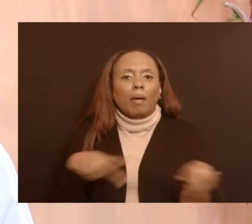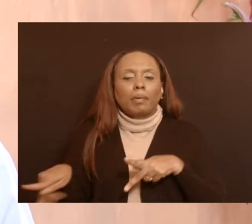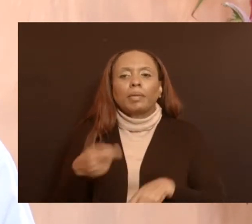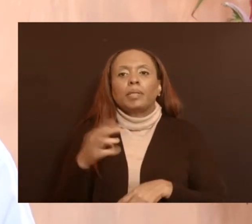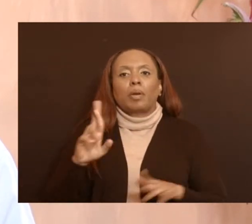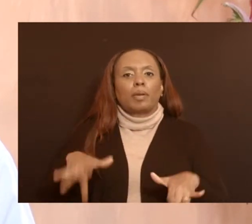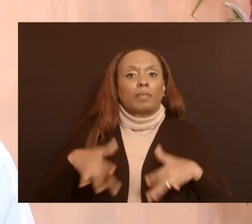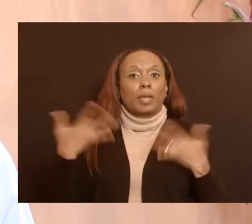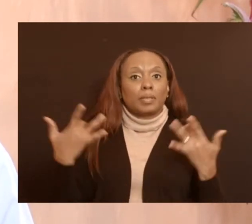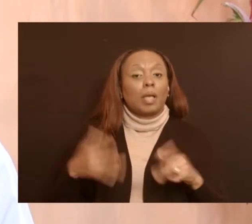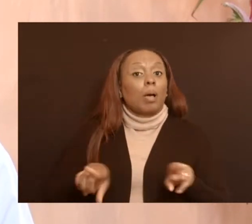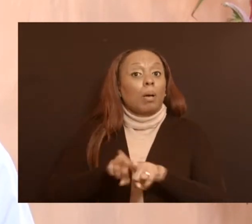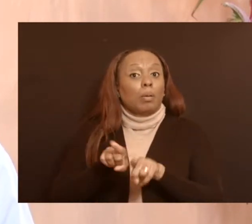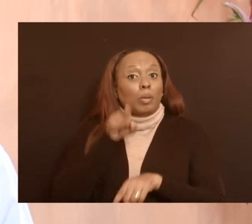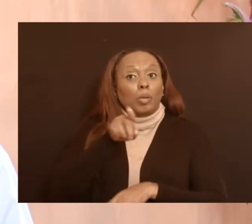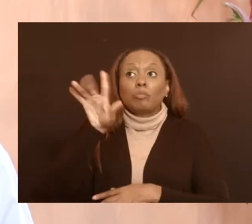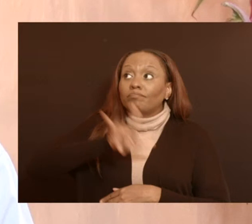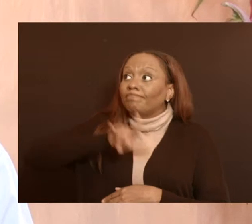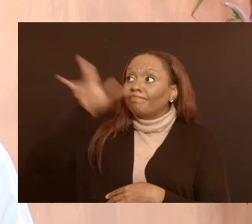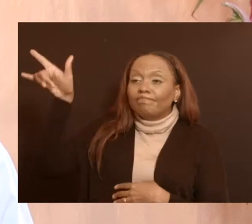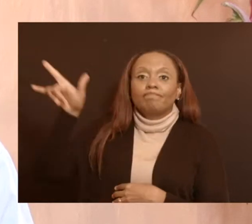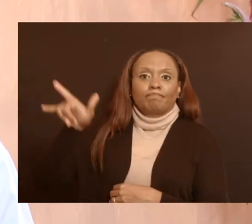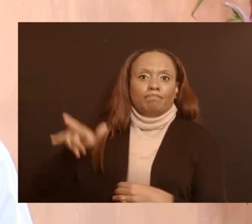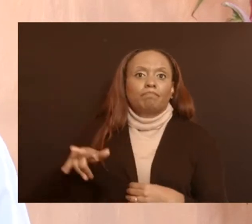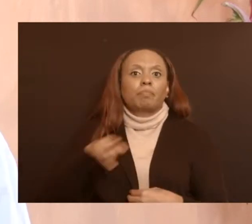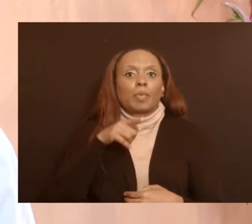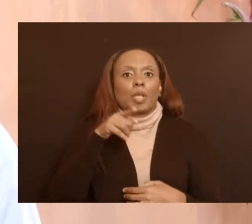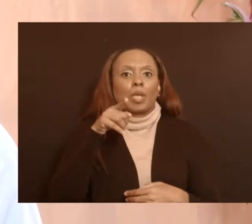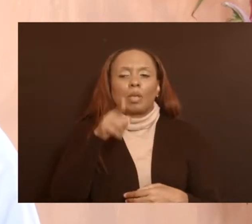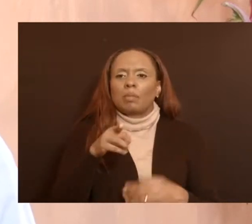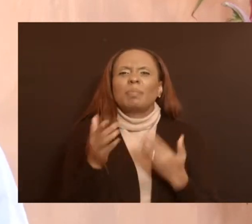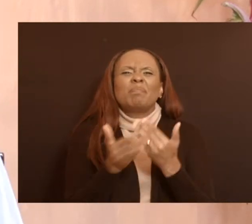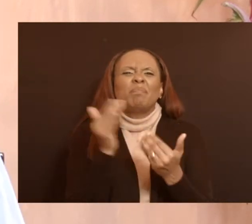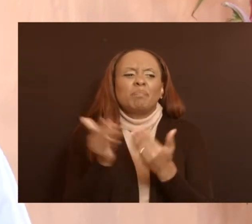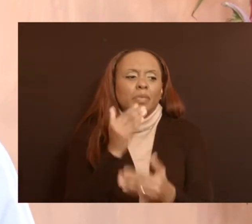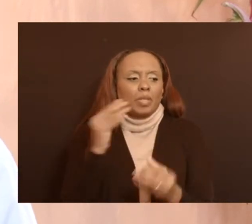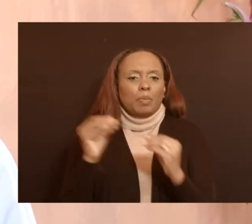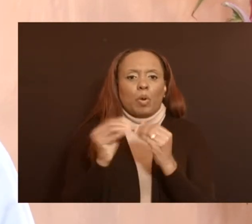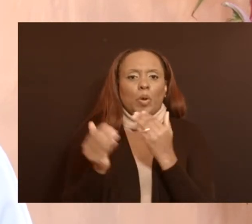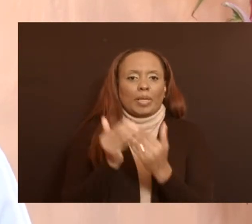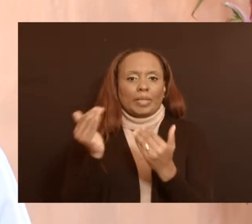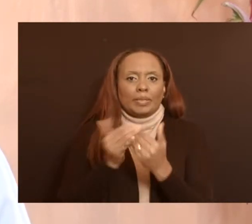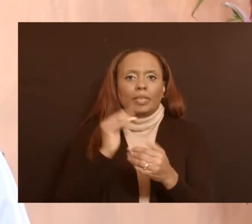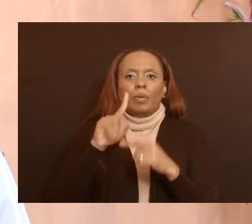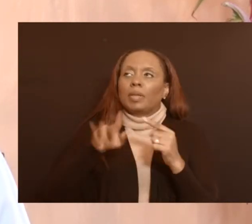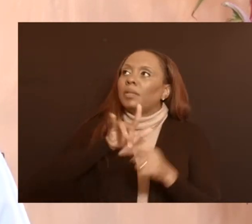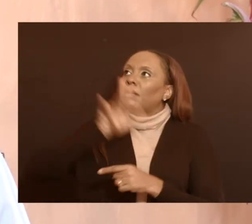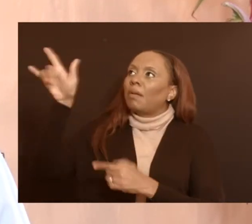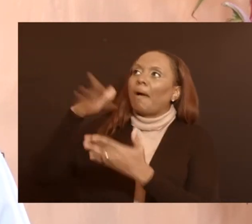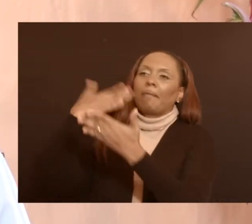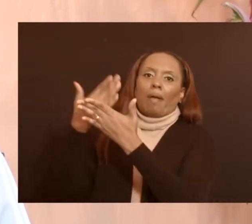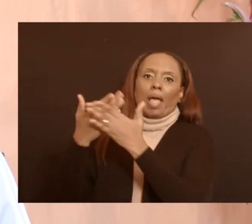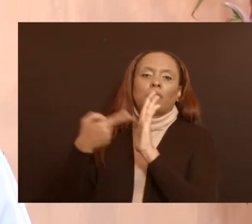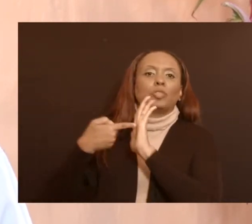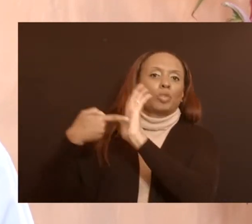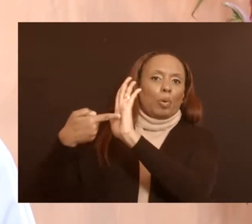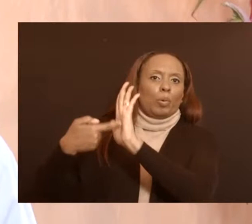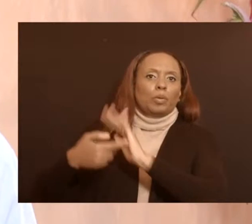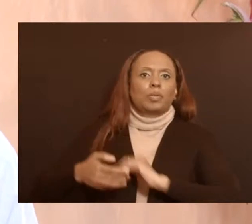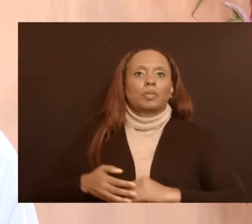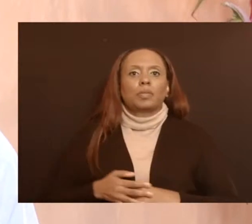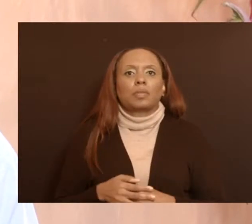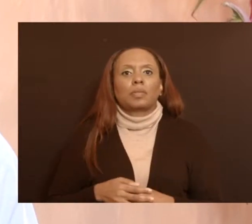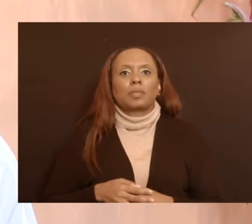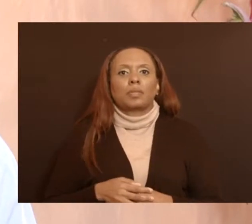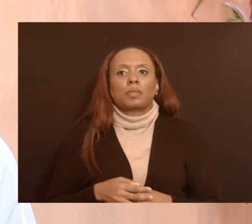travel to be able to take that with them for ease of travel when they arrive at their various destinations.